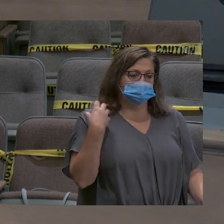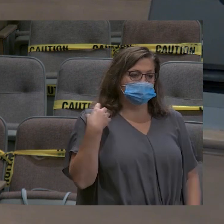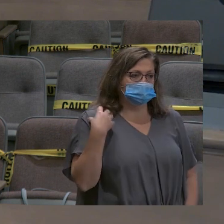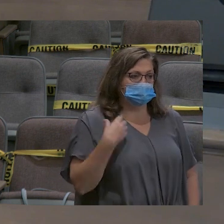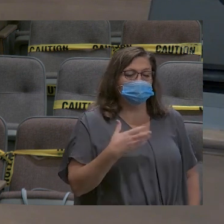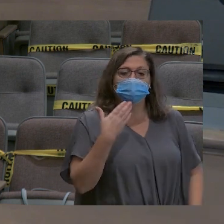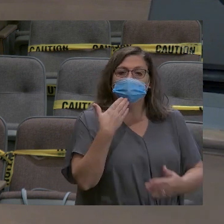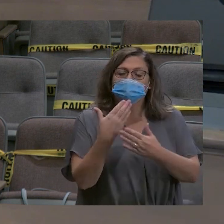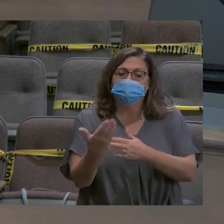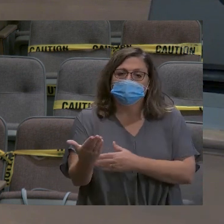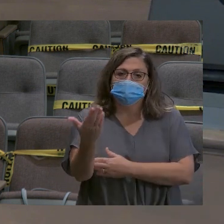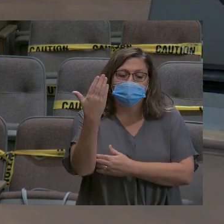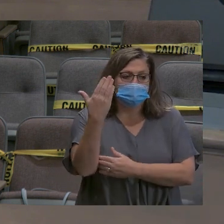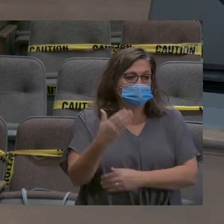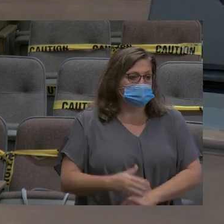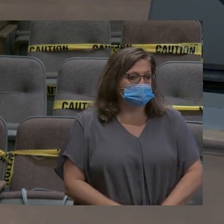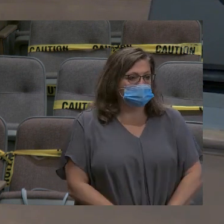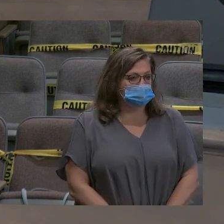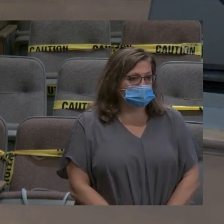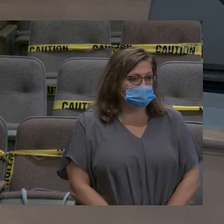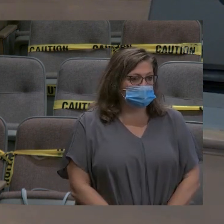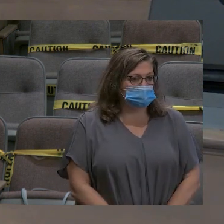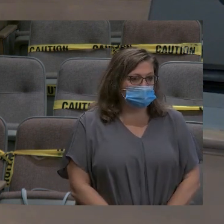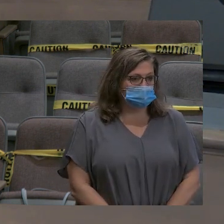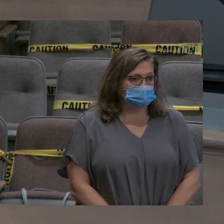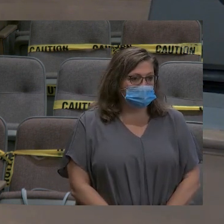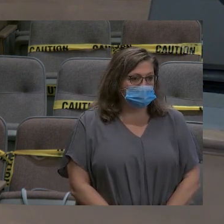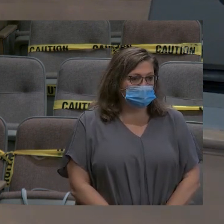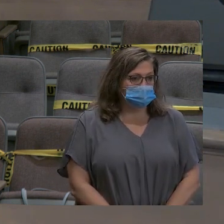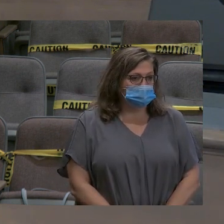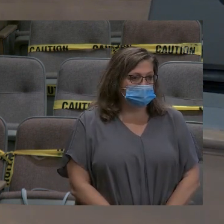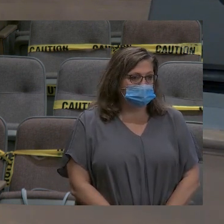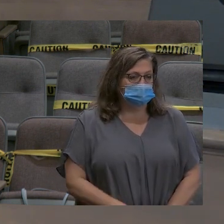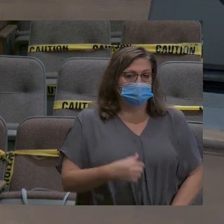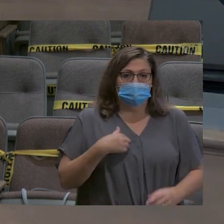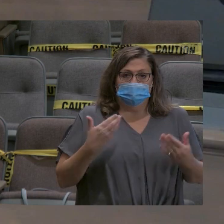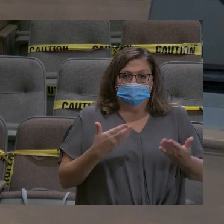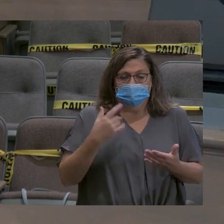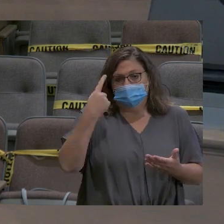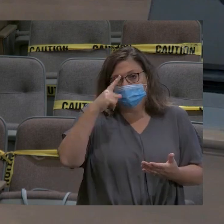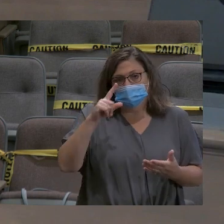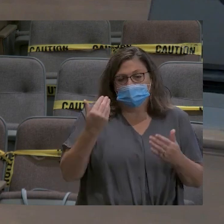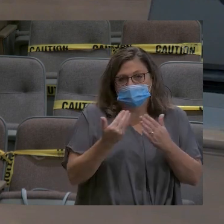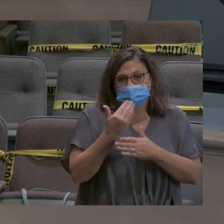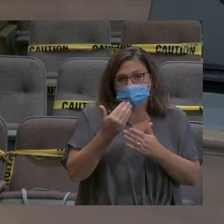Good morning. I'm here to give you some more updates